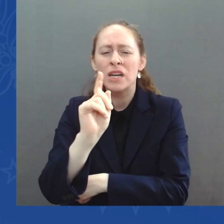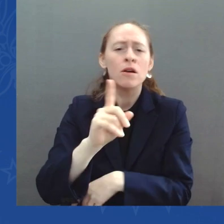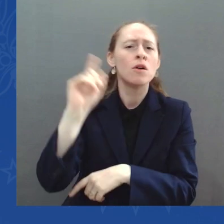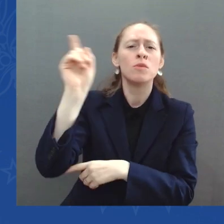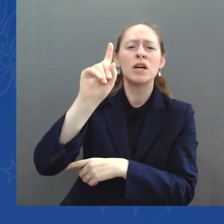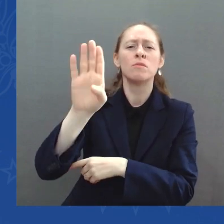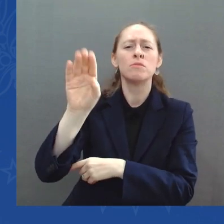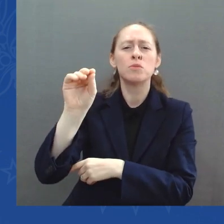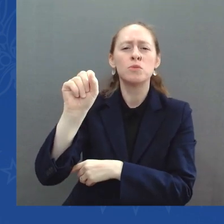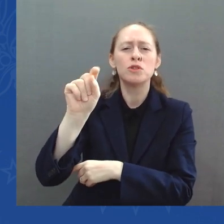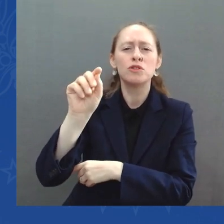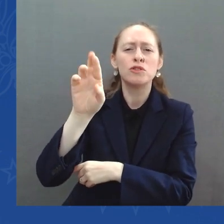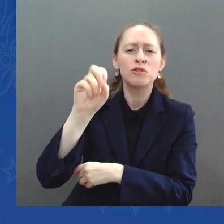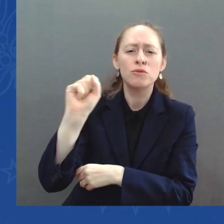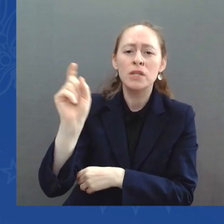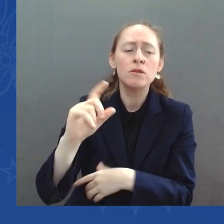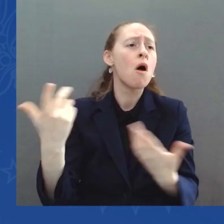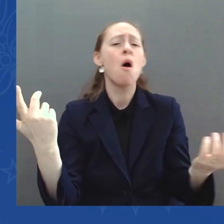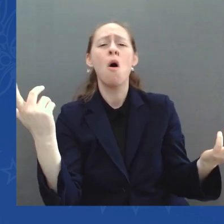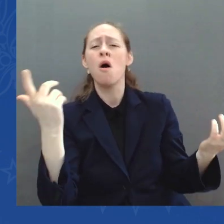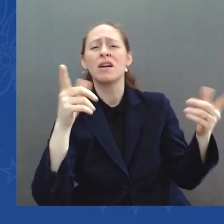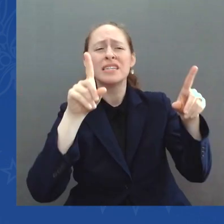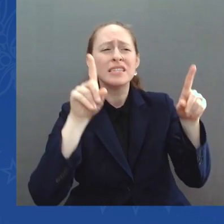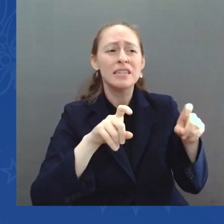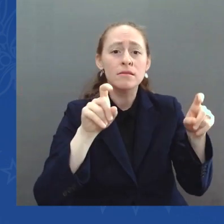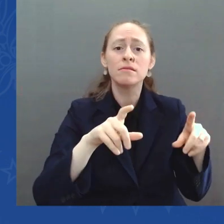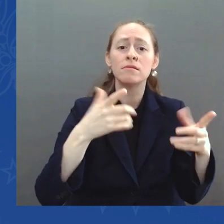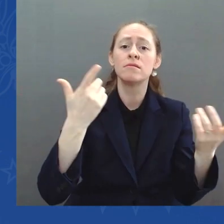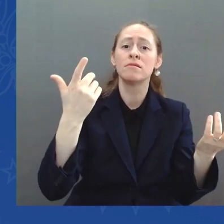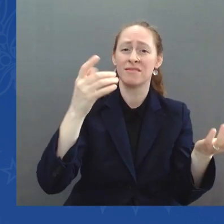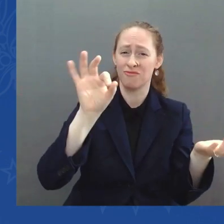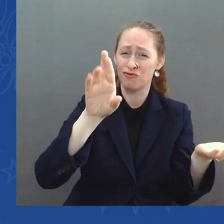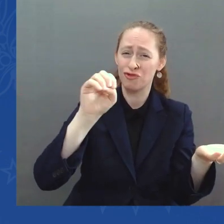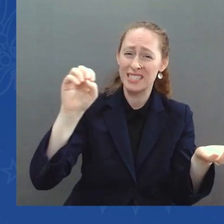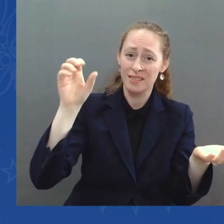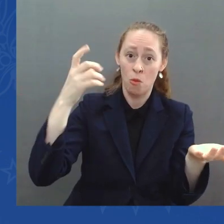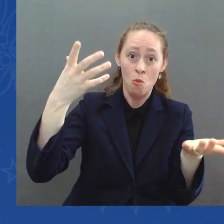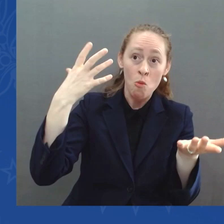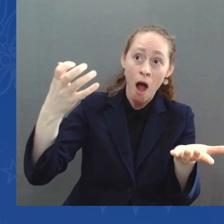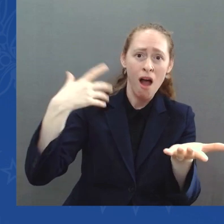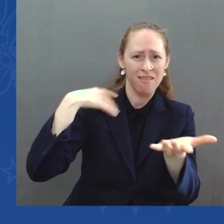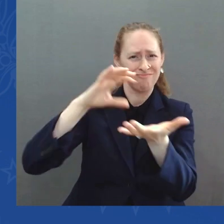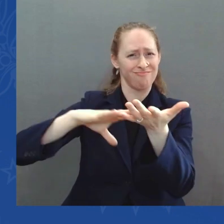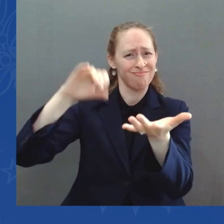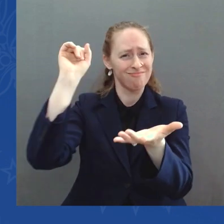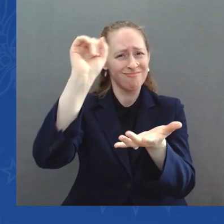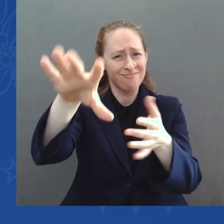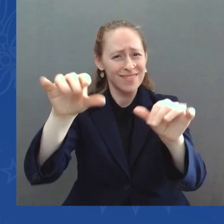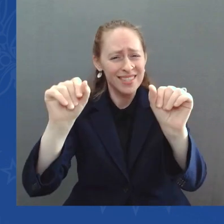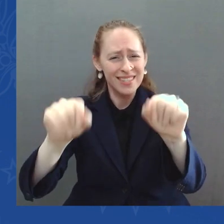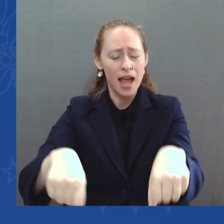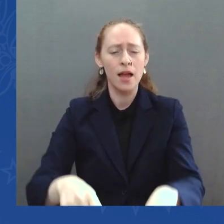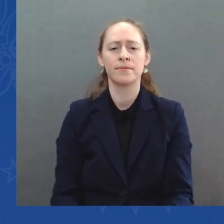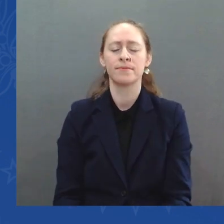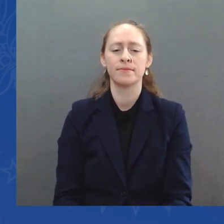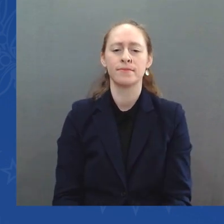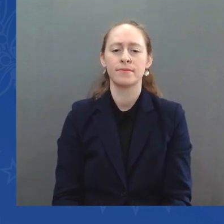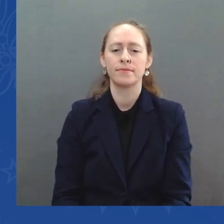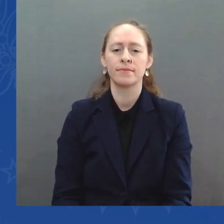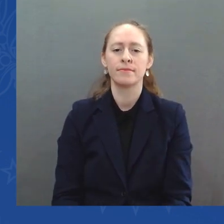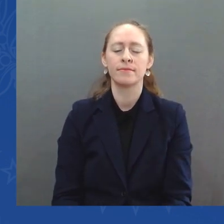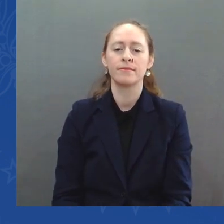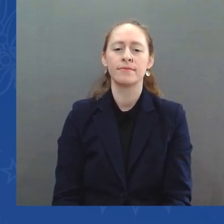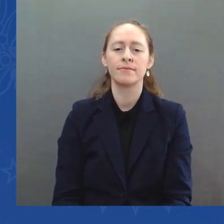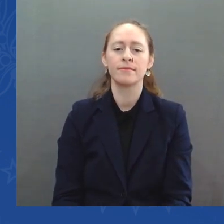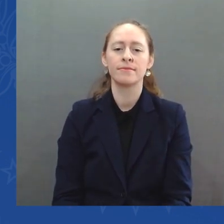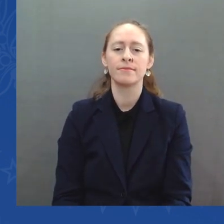the latest information about the level of COVID-19 spread in your community, you can get that immediately. Now, you'll also be